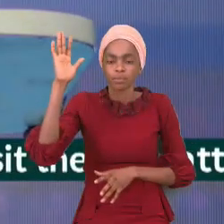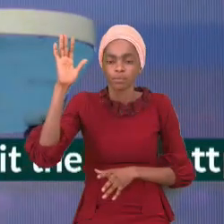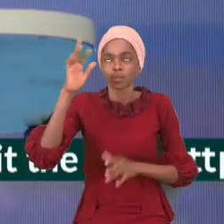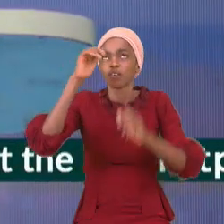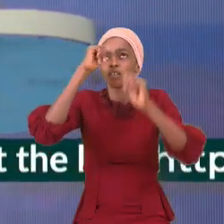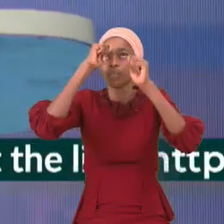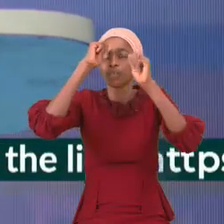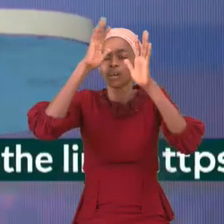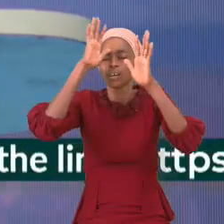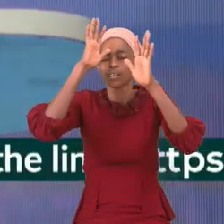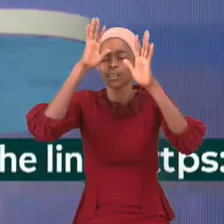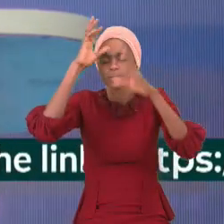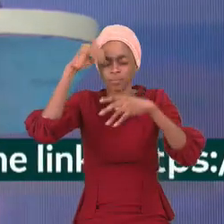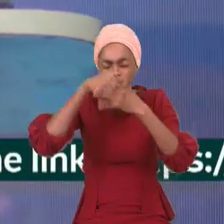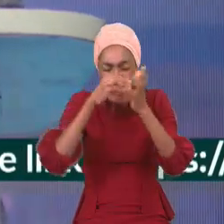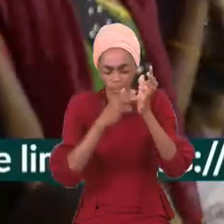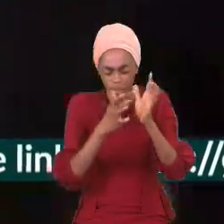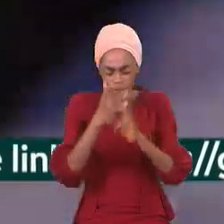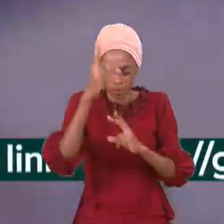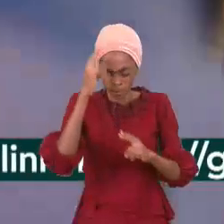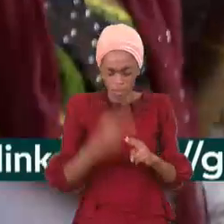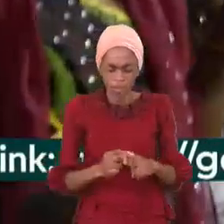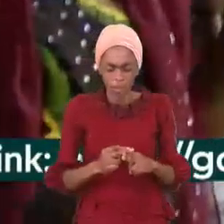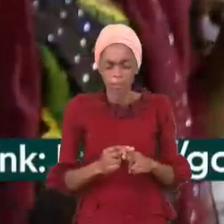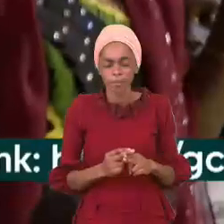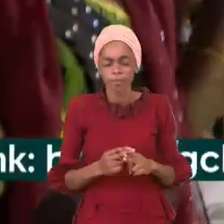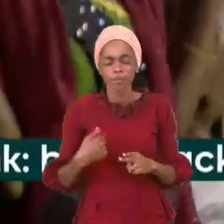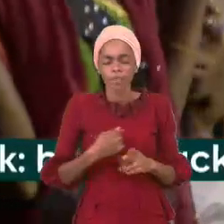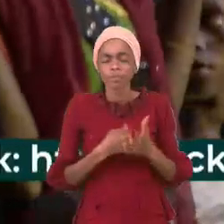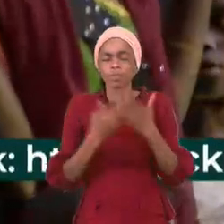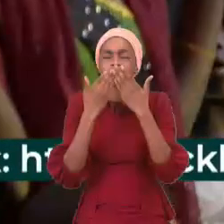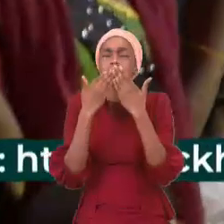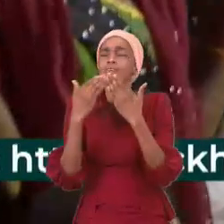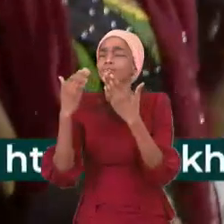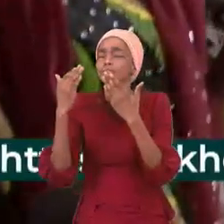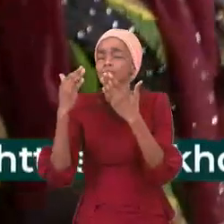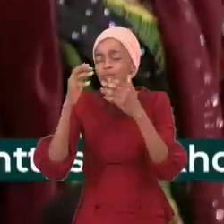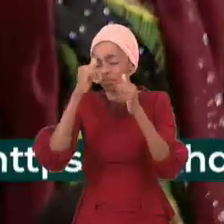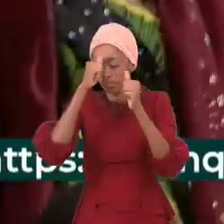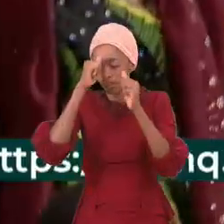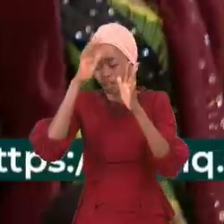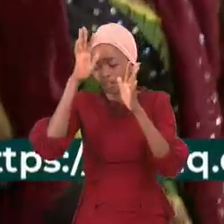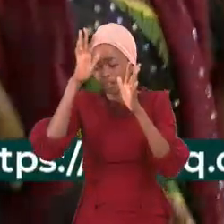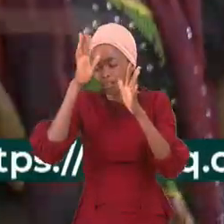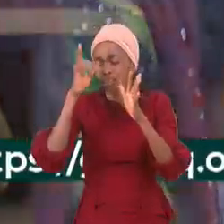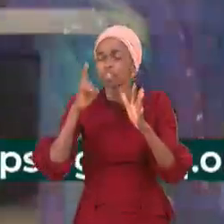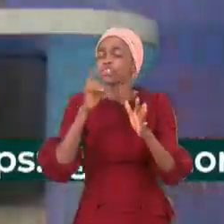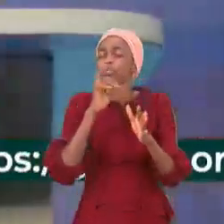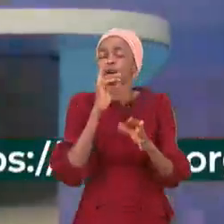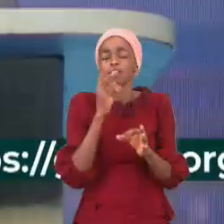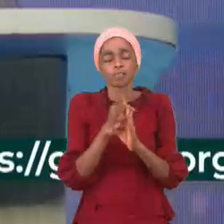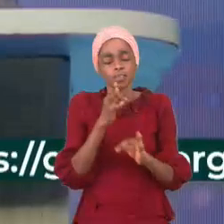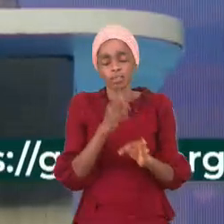Father, in the mighty name of Jesus, we thank you. Father, you are faithful.